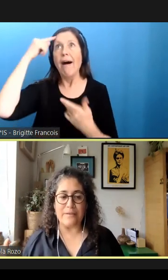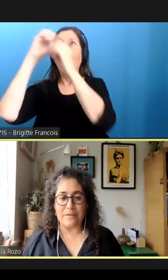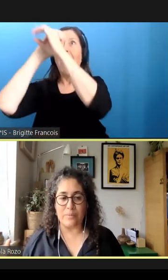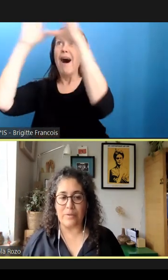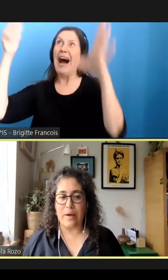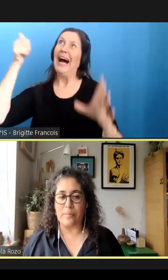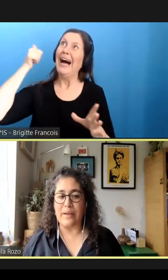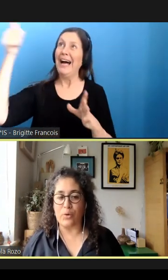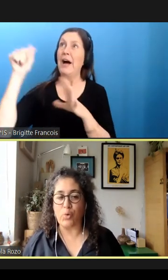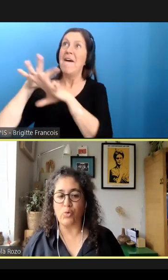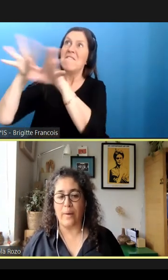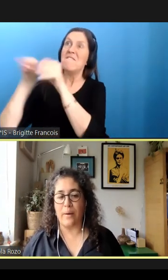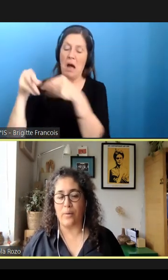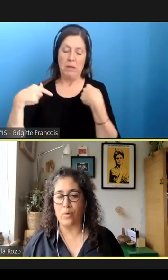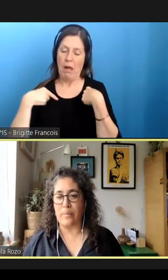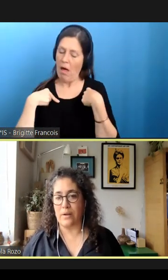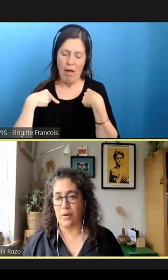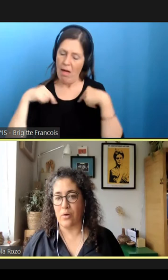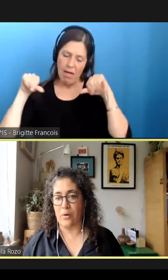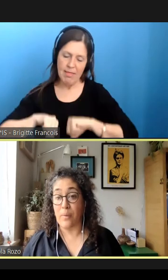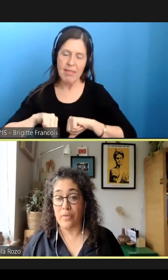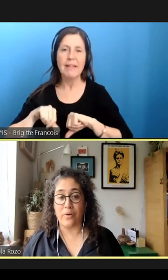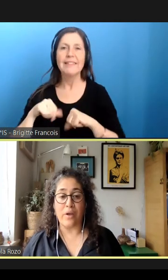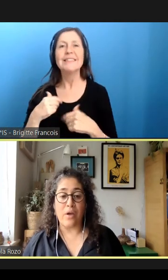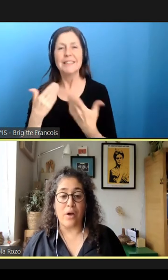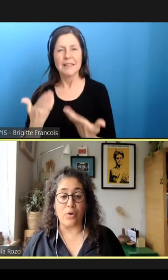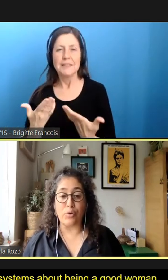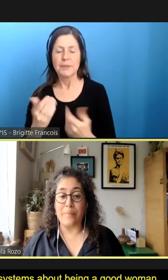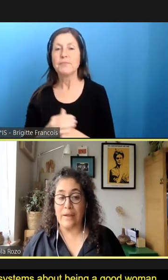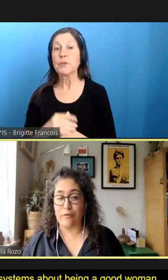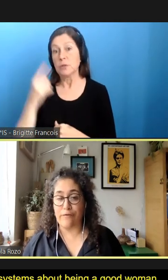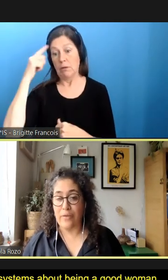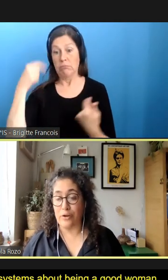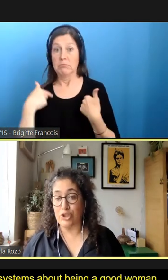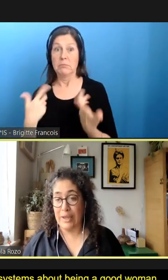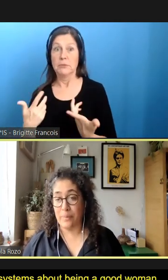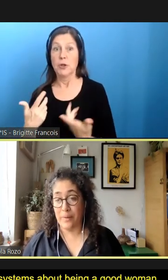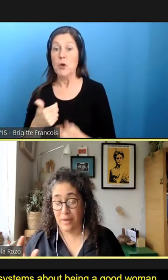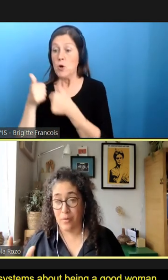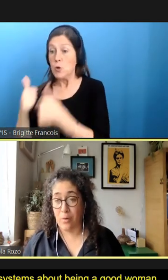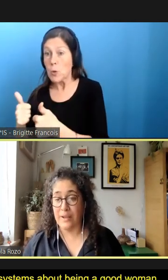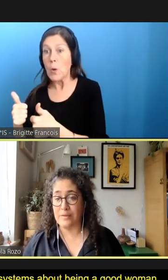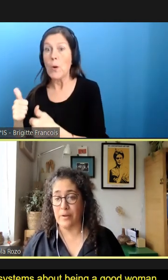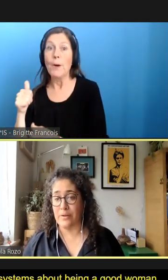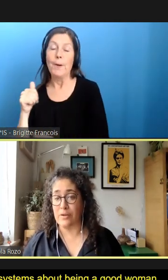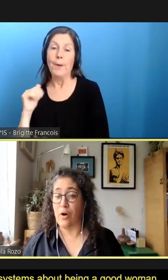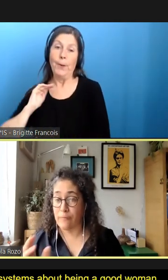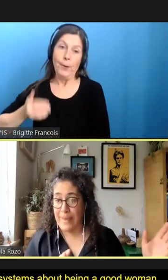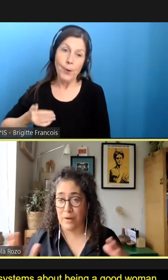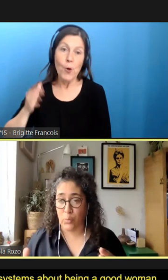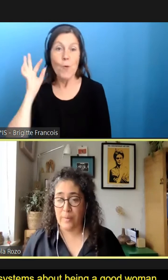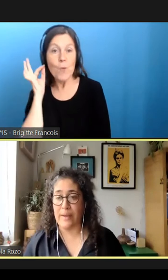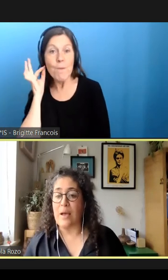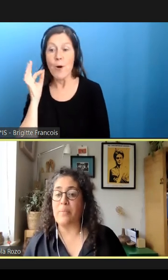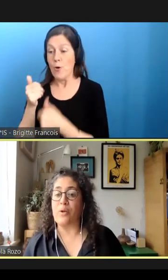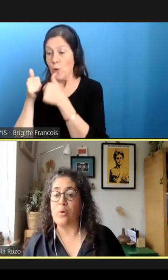belief systems about being a good woman or mother, a good man or father shape their own experience of men